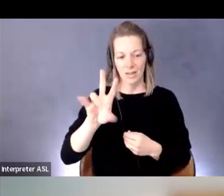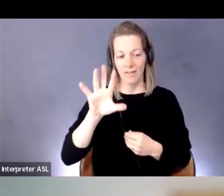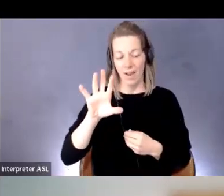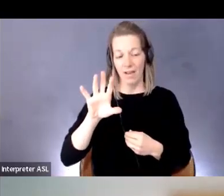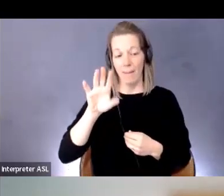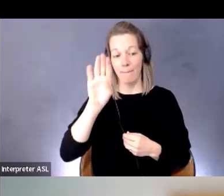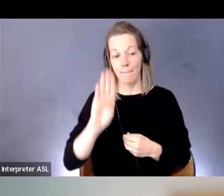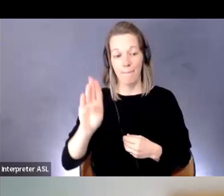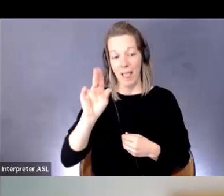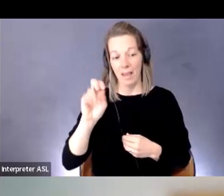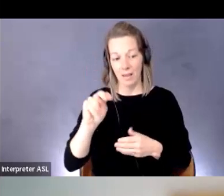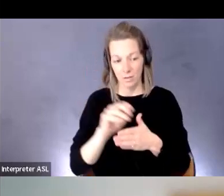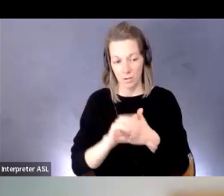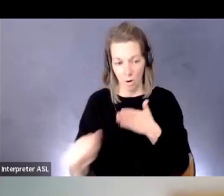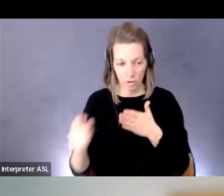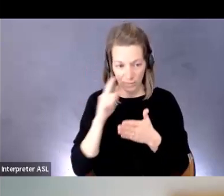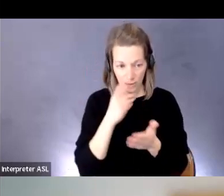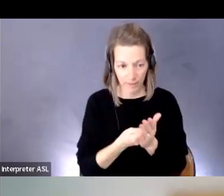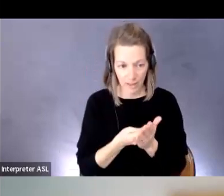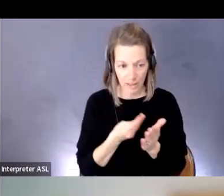in funding.